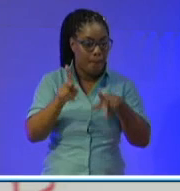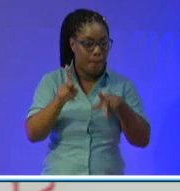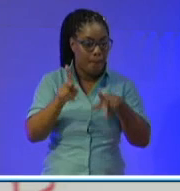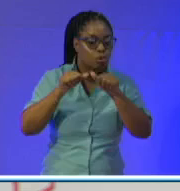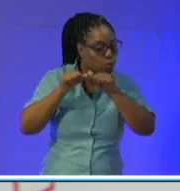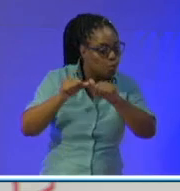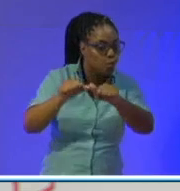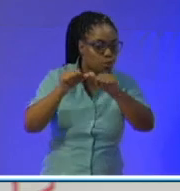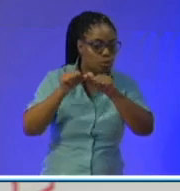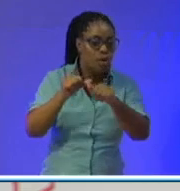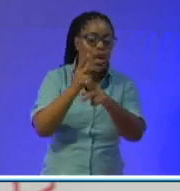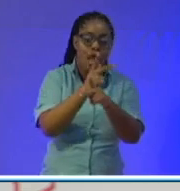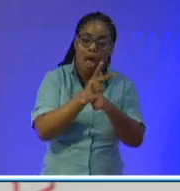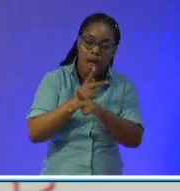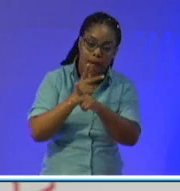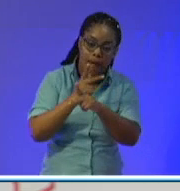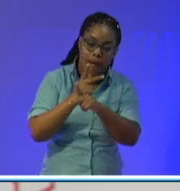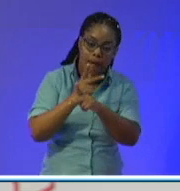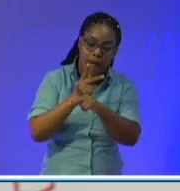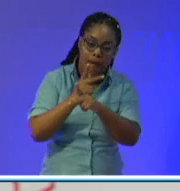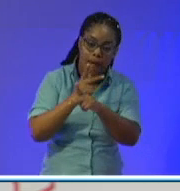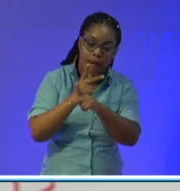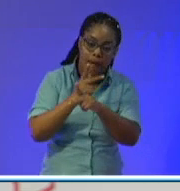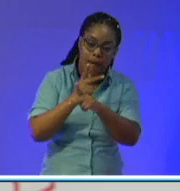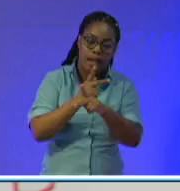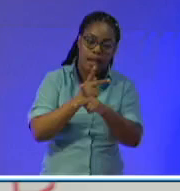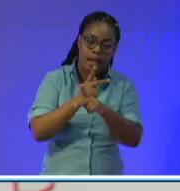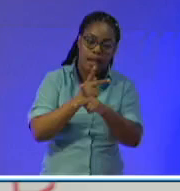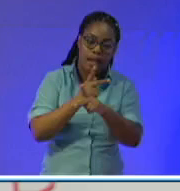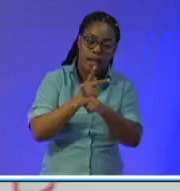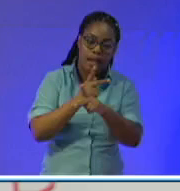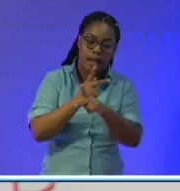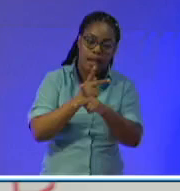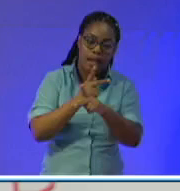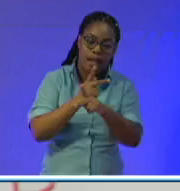order, starting with the most